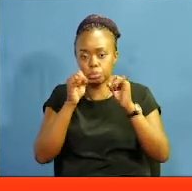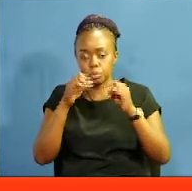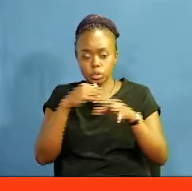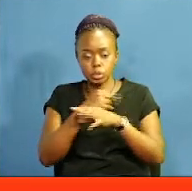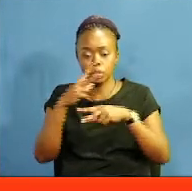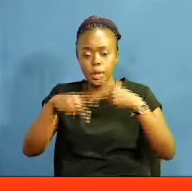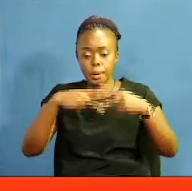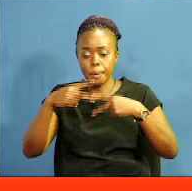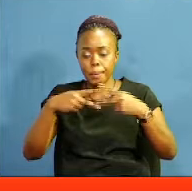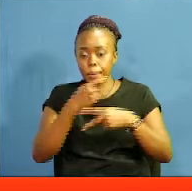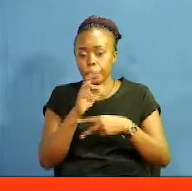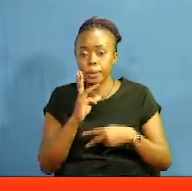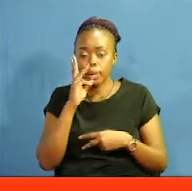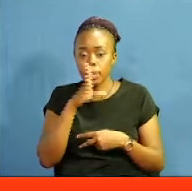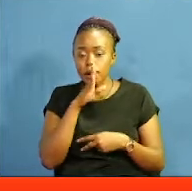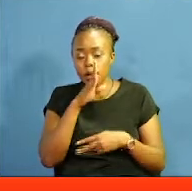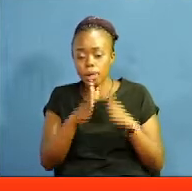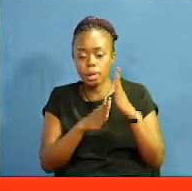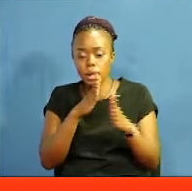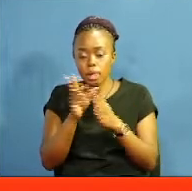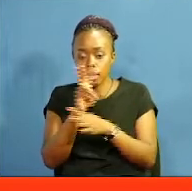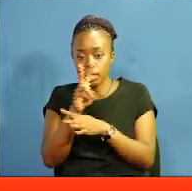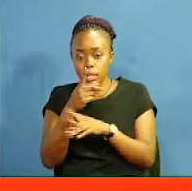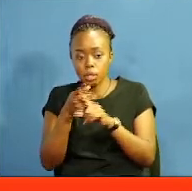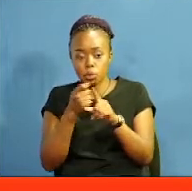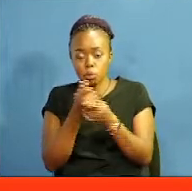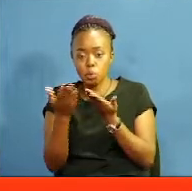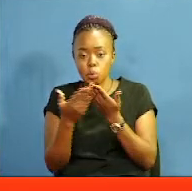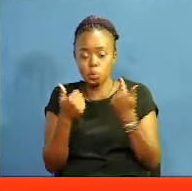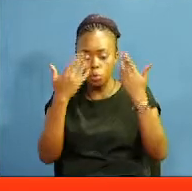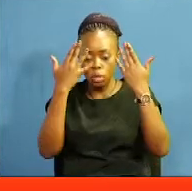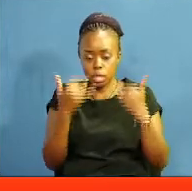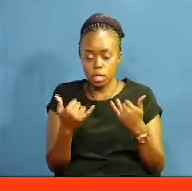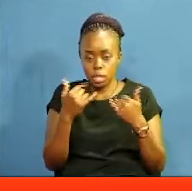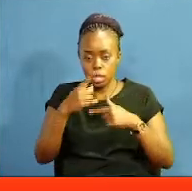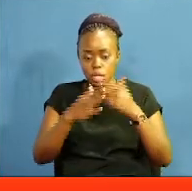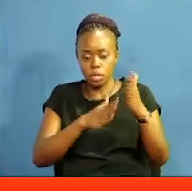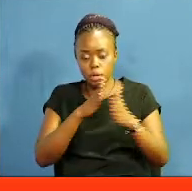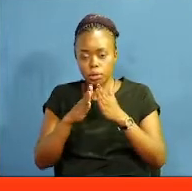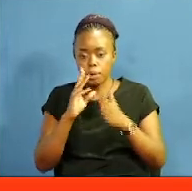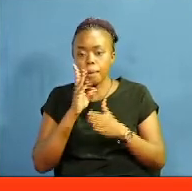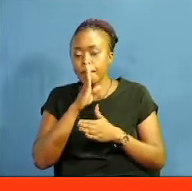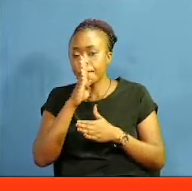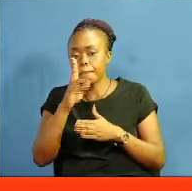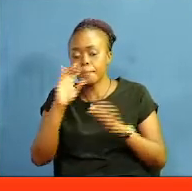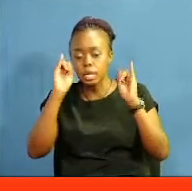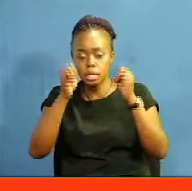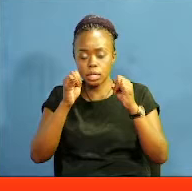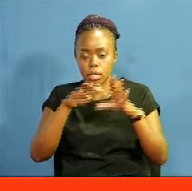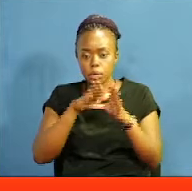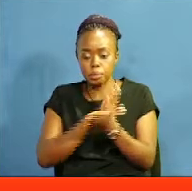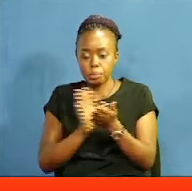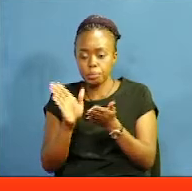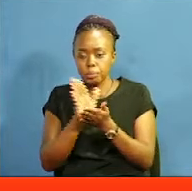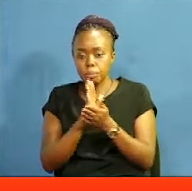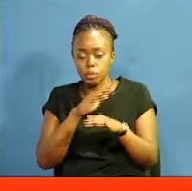new alliances. There will be new realignments. Looking at the current alignments, there will be new realignments